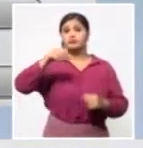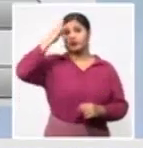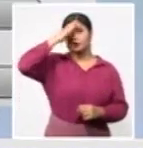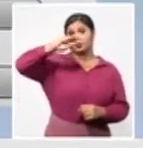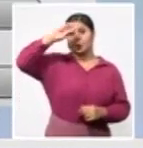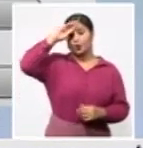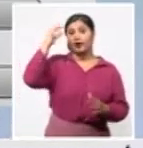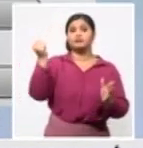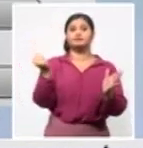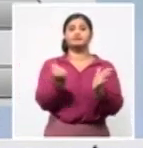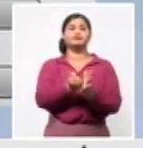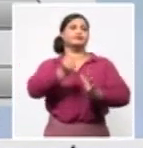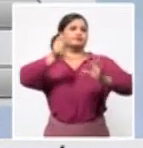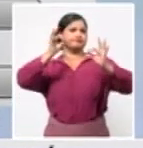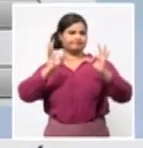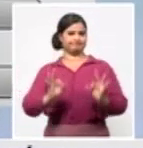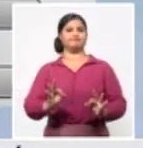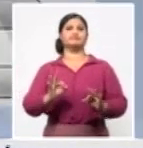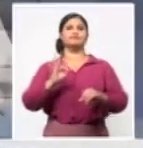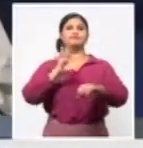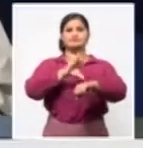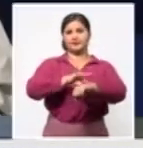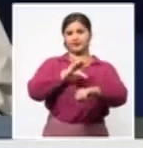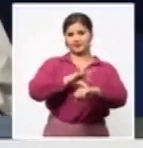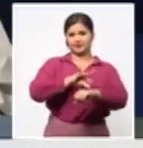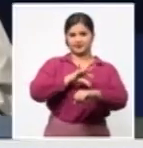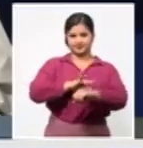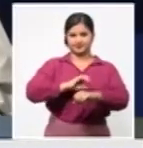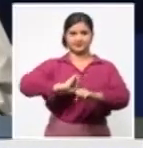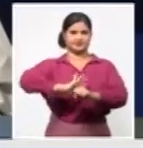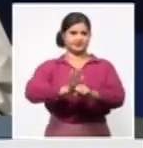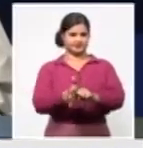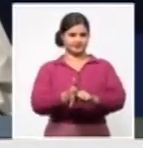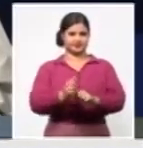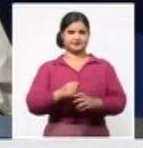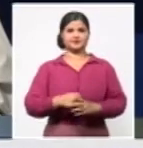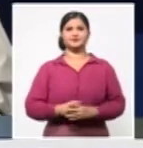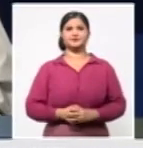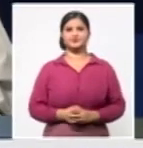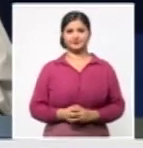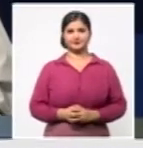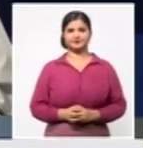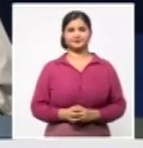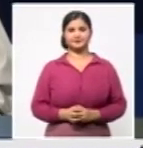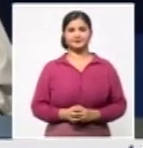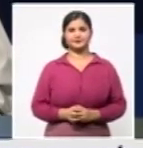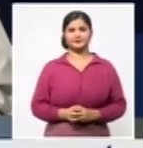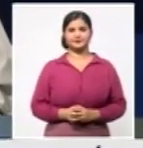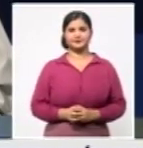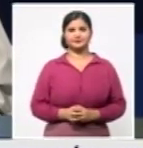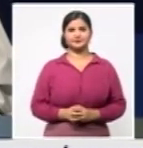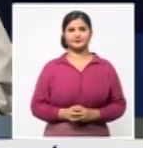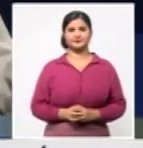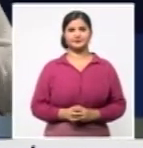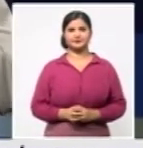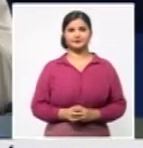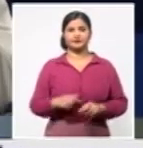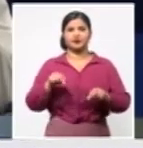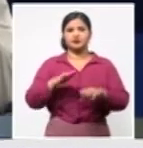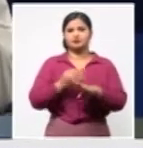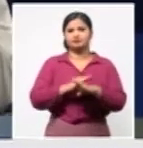171 in Pinar del Rio, 173 in Matanzas, 120 in Santiago de